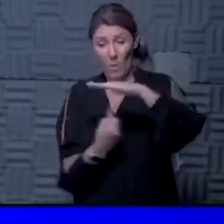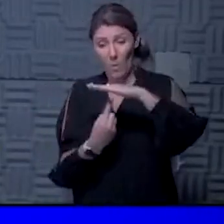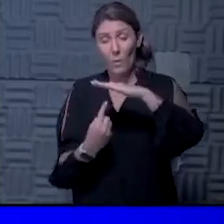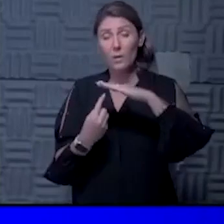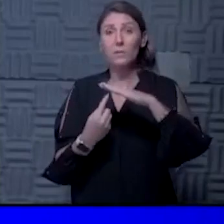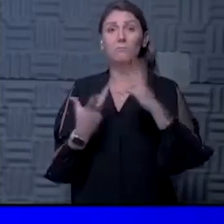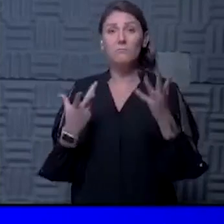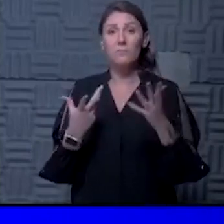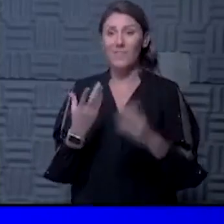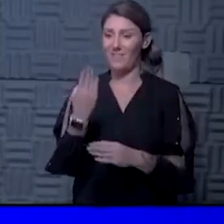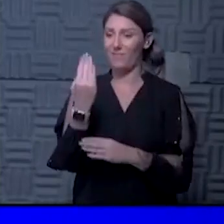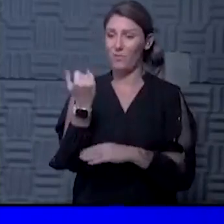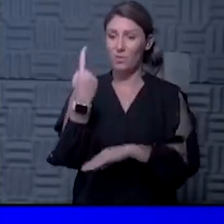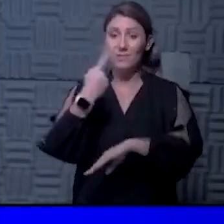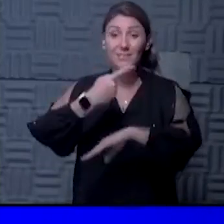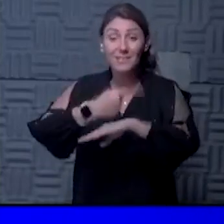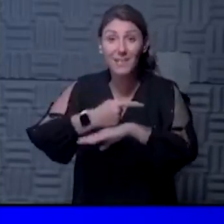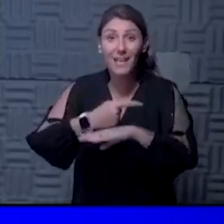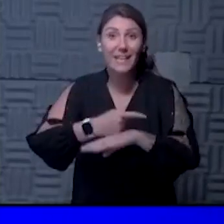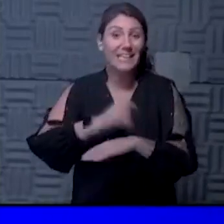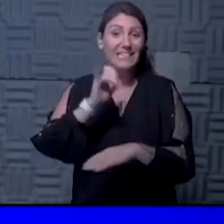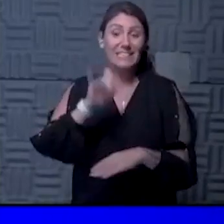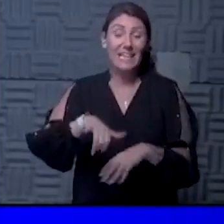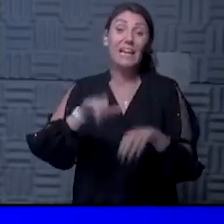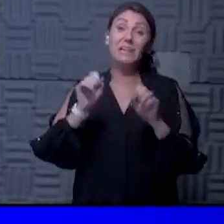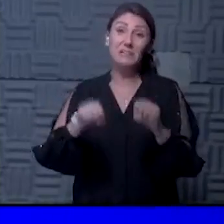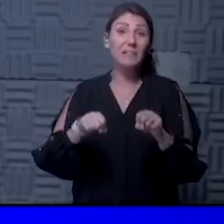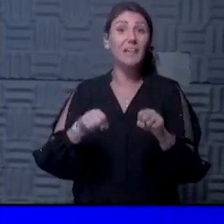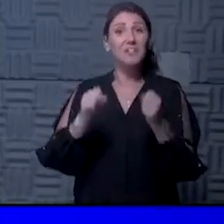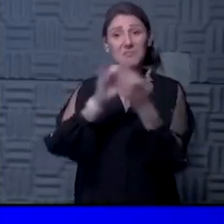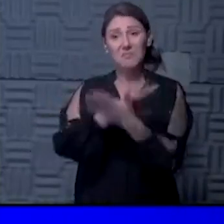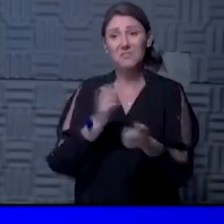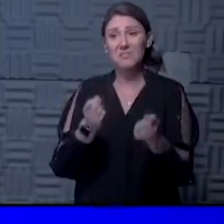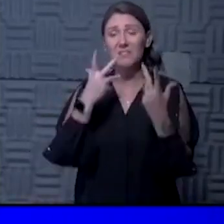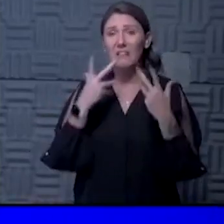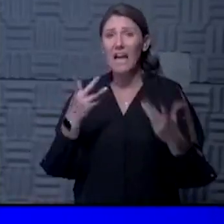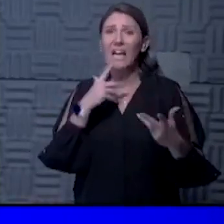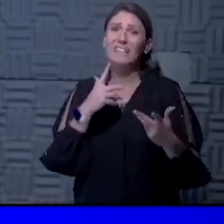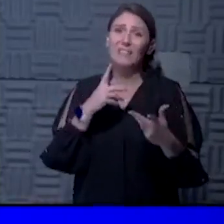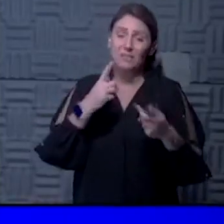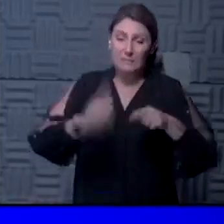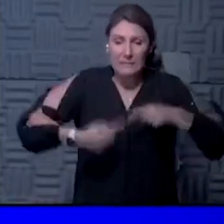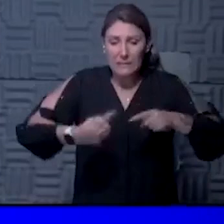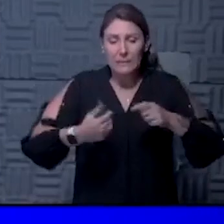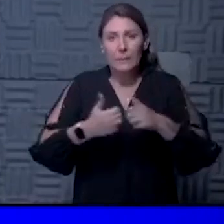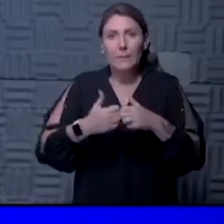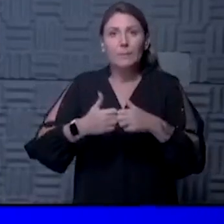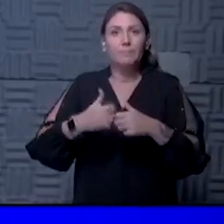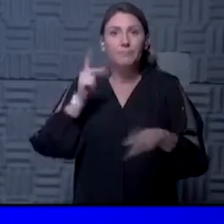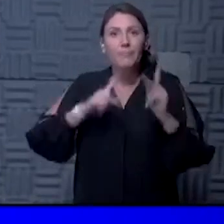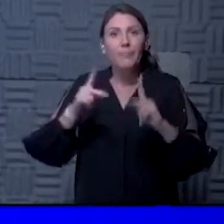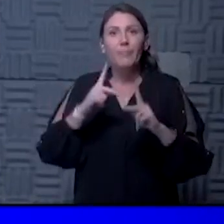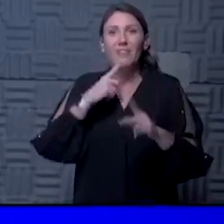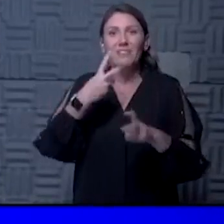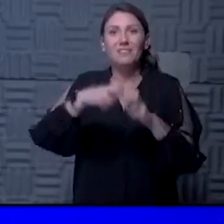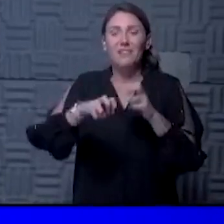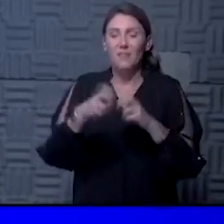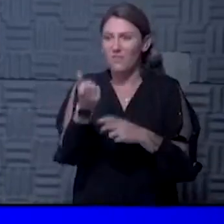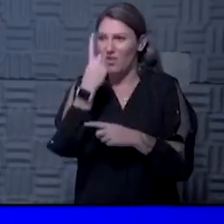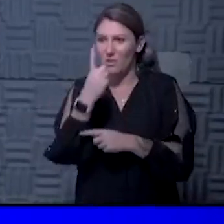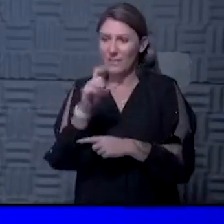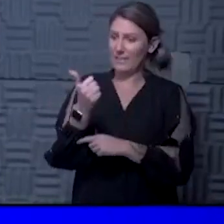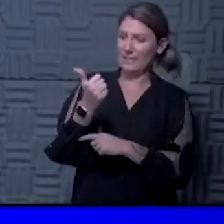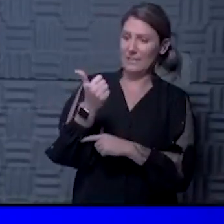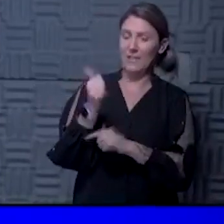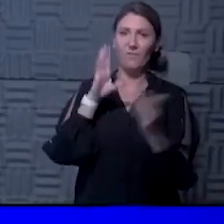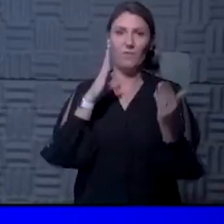issue, the 14 days, that does cause a lot of consternation in people, and it is difficult to understand 10 versus 14